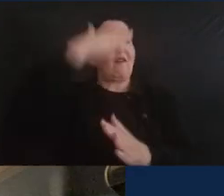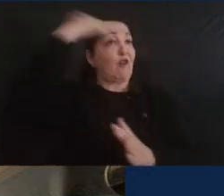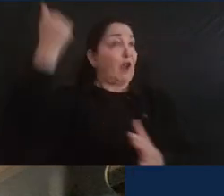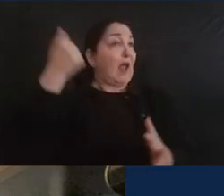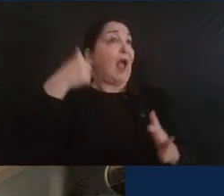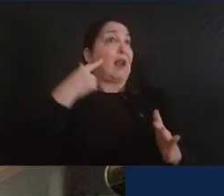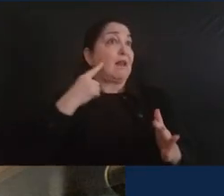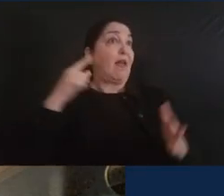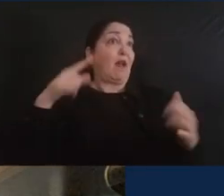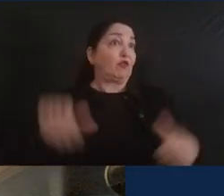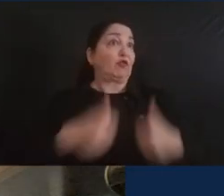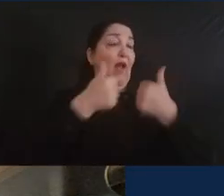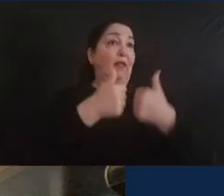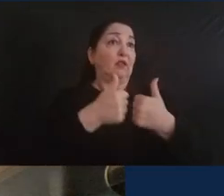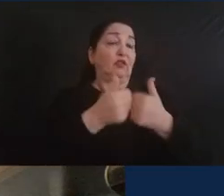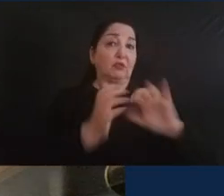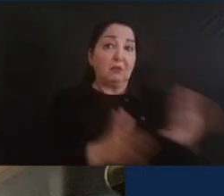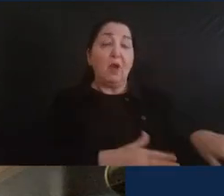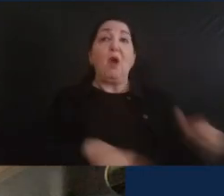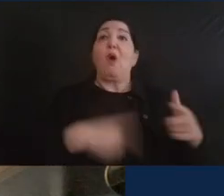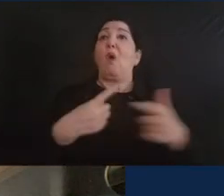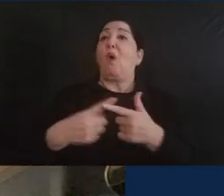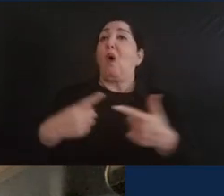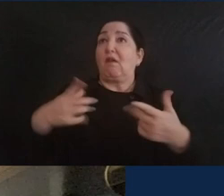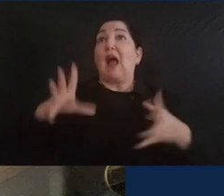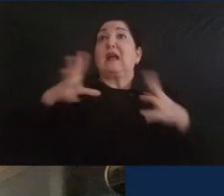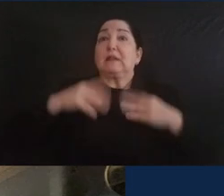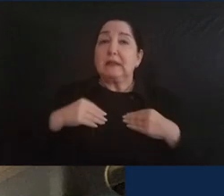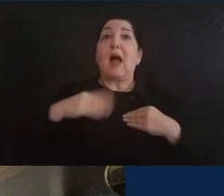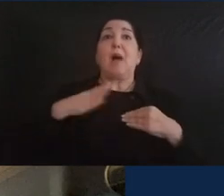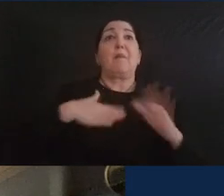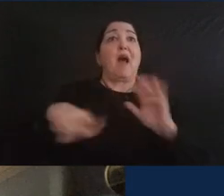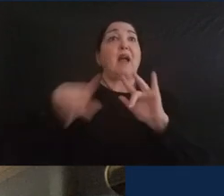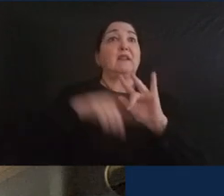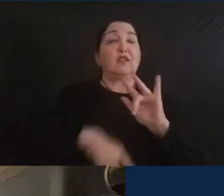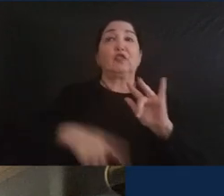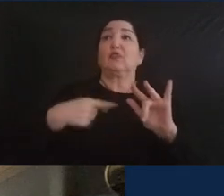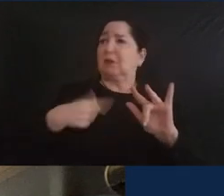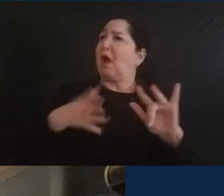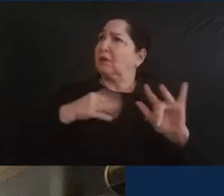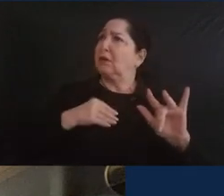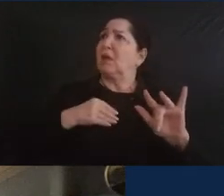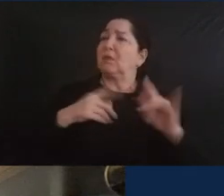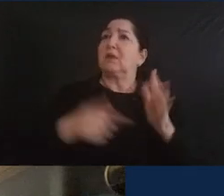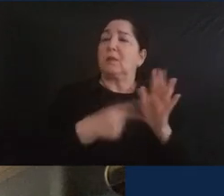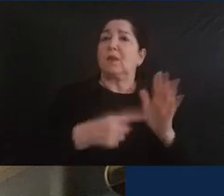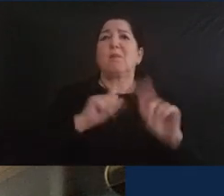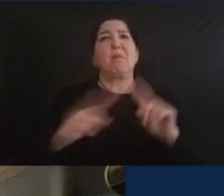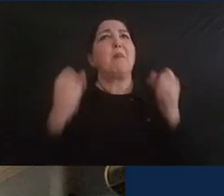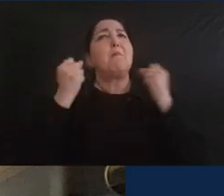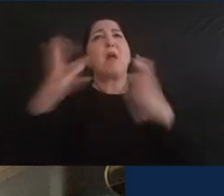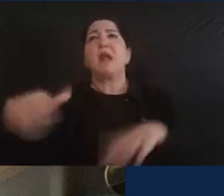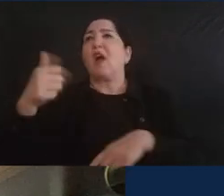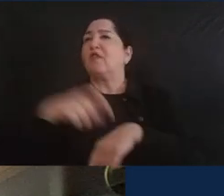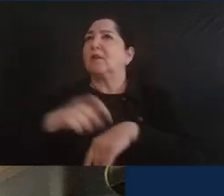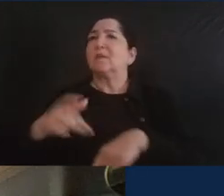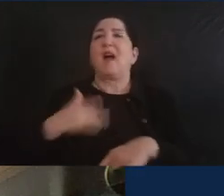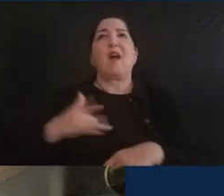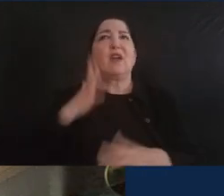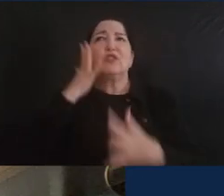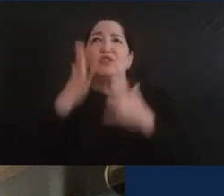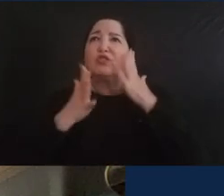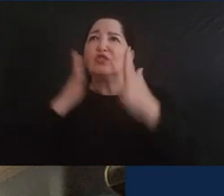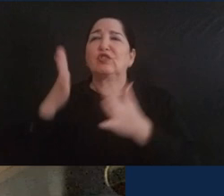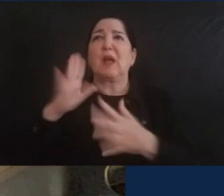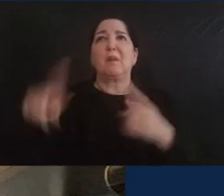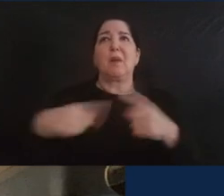that I live with this particular challenge, or where I accept my deficiency for what it is, there are plenty of other times where I feel shame around